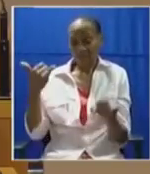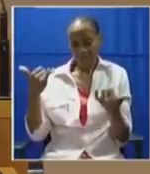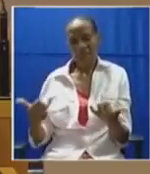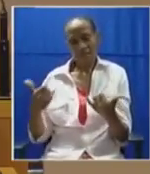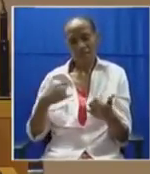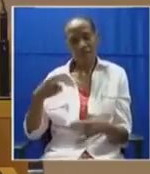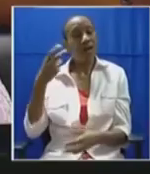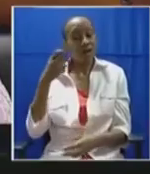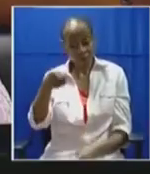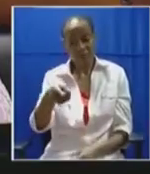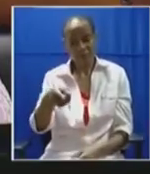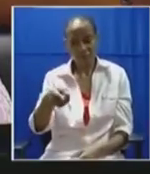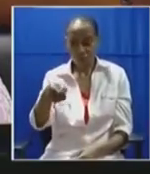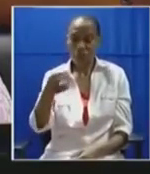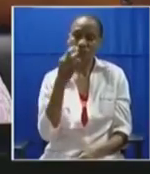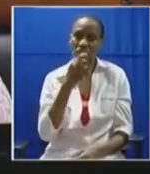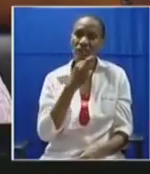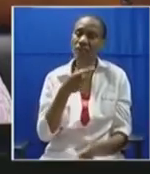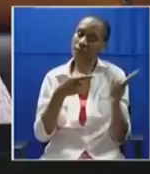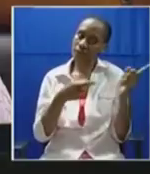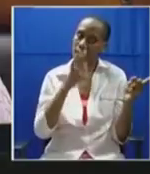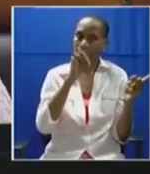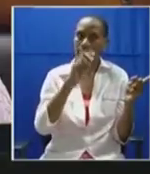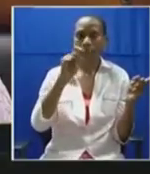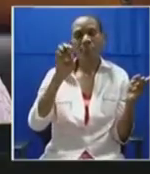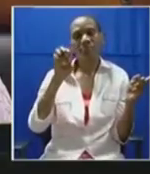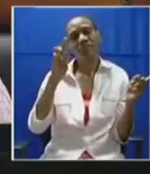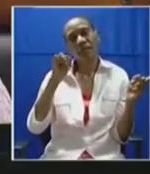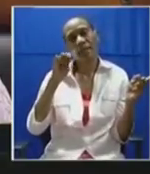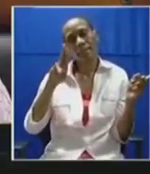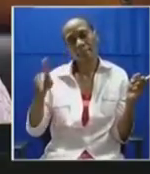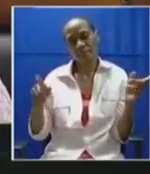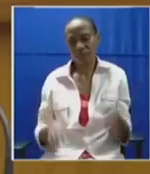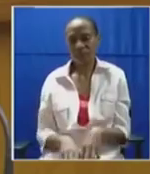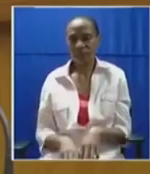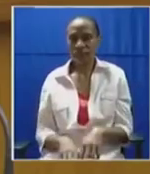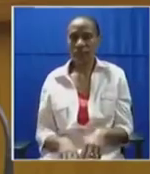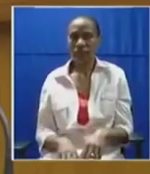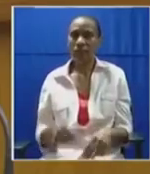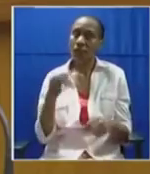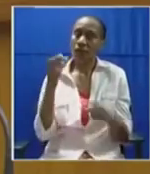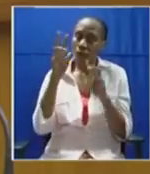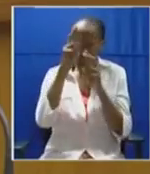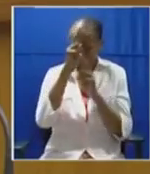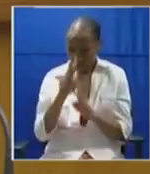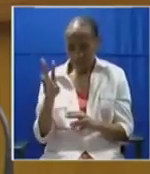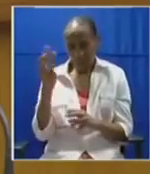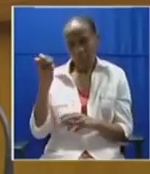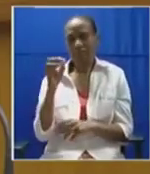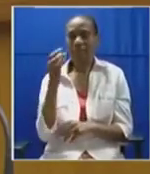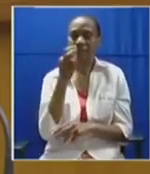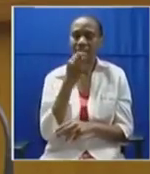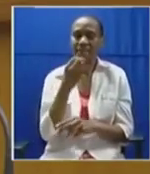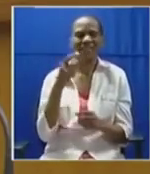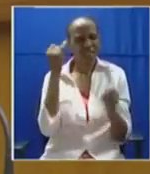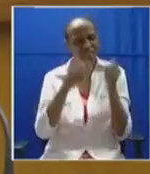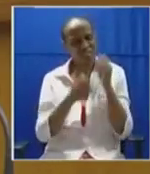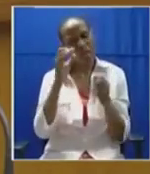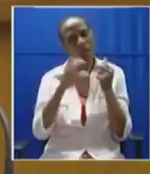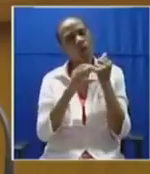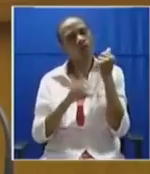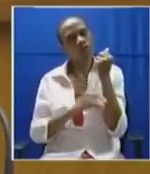you saying Mthembu. My apologies, House Chair. Yes. Uti Honorable Mthembu, blaming the Constitution for